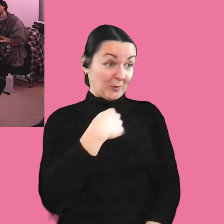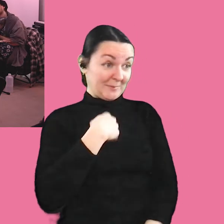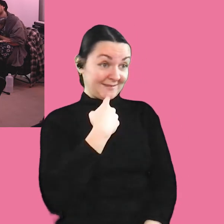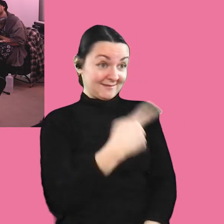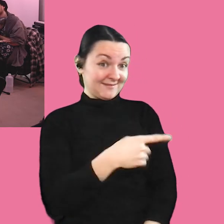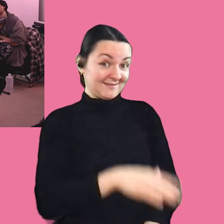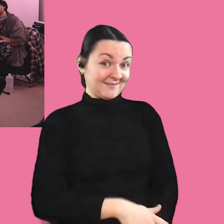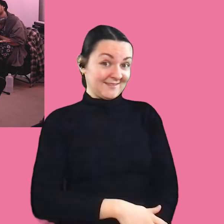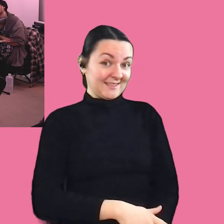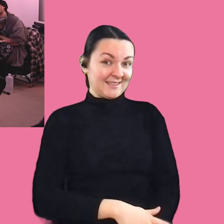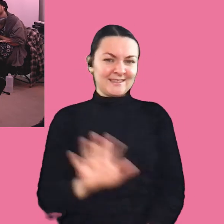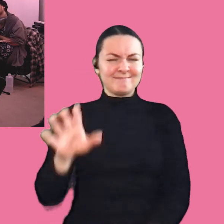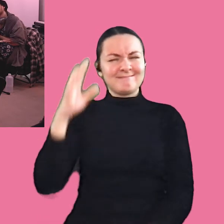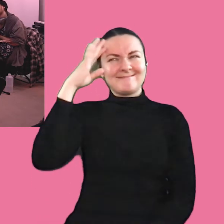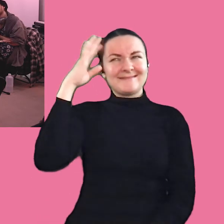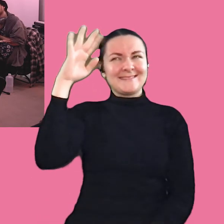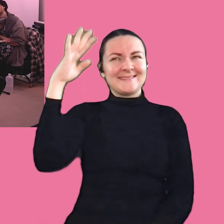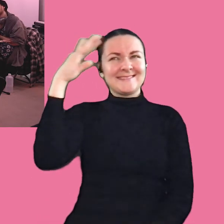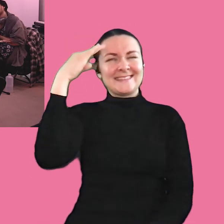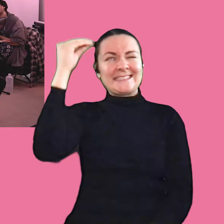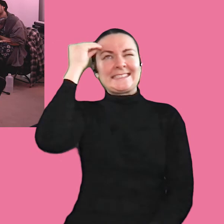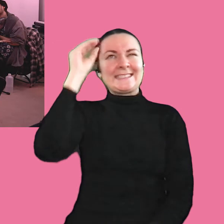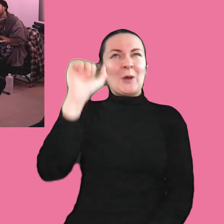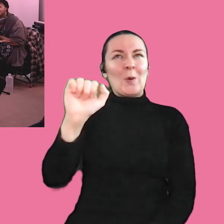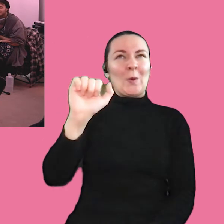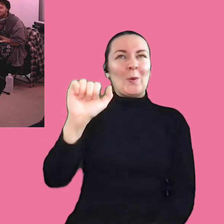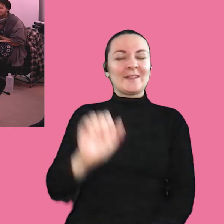you want me to go? They're in there somewhere, hold